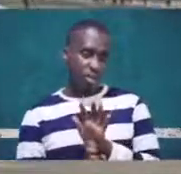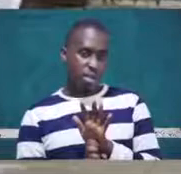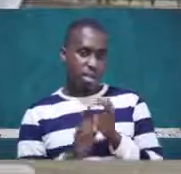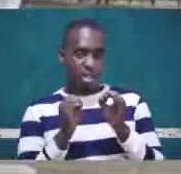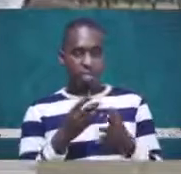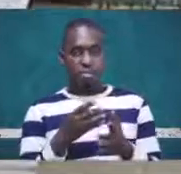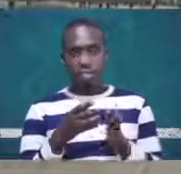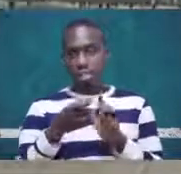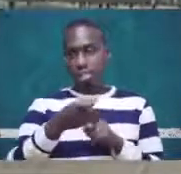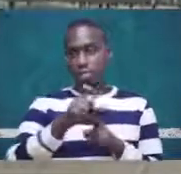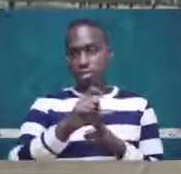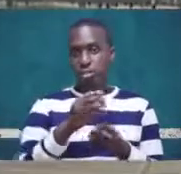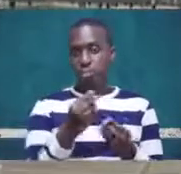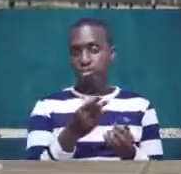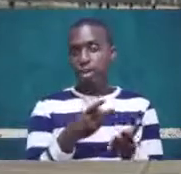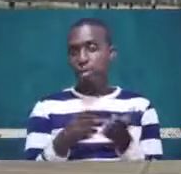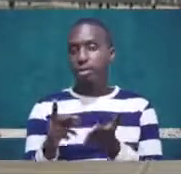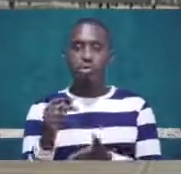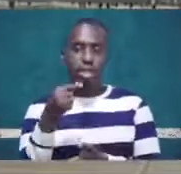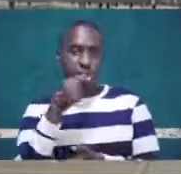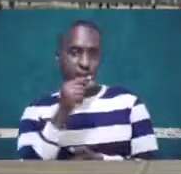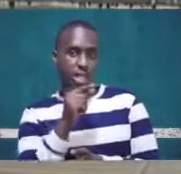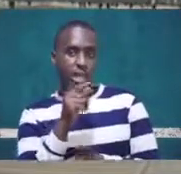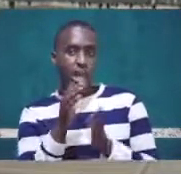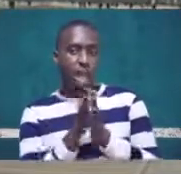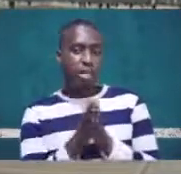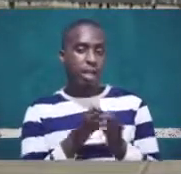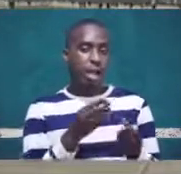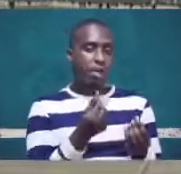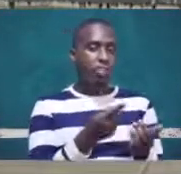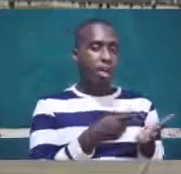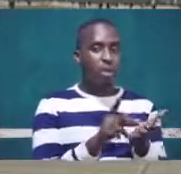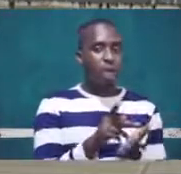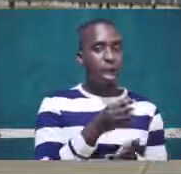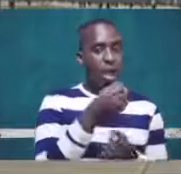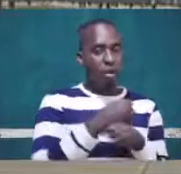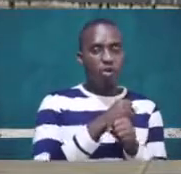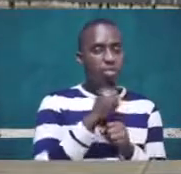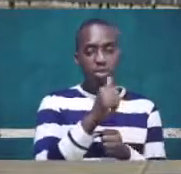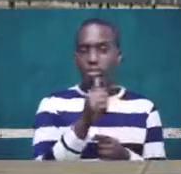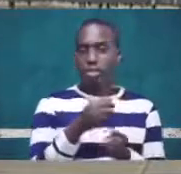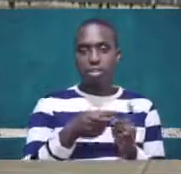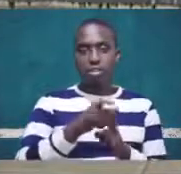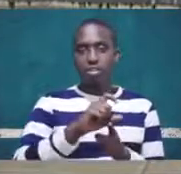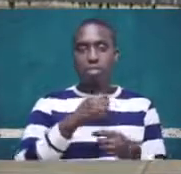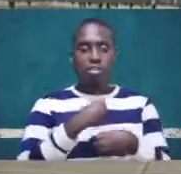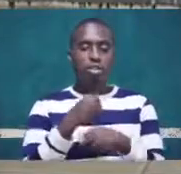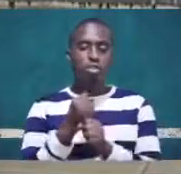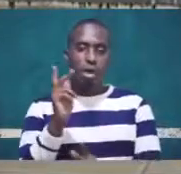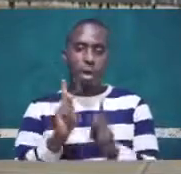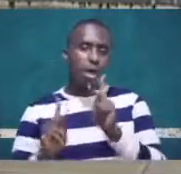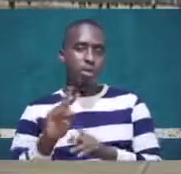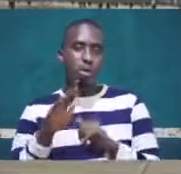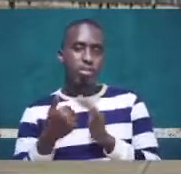there's an increase in the price of tea and the price of coffee has not increased, so this will increase the